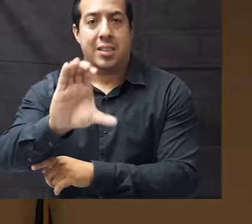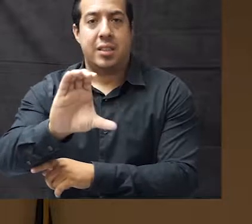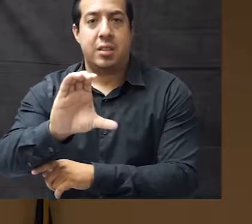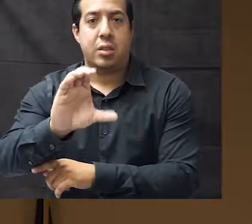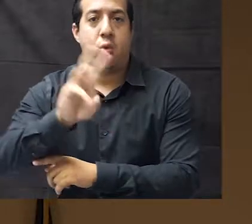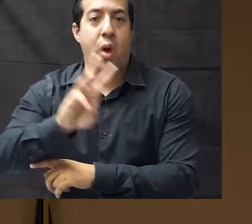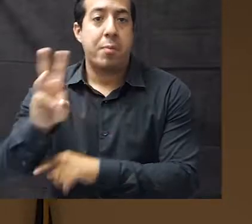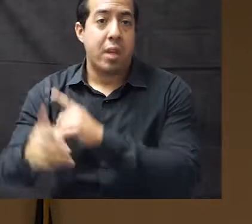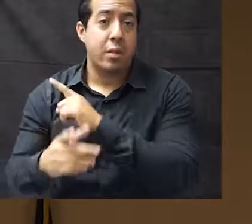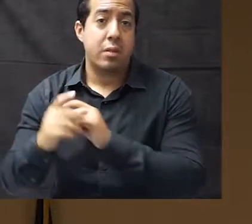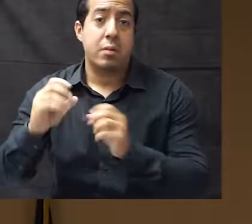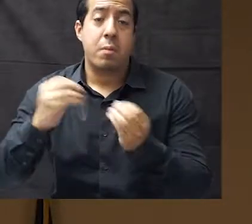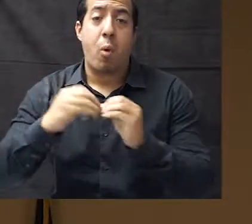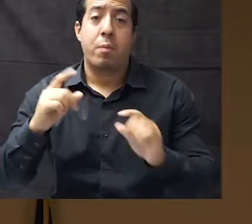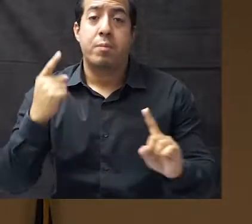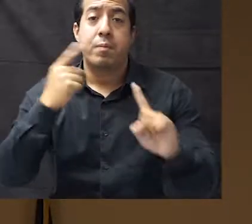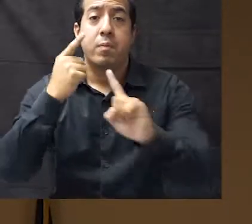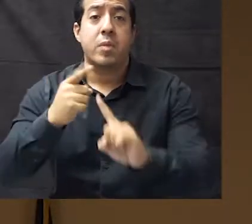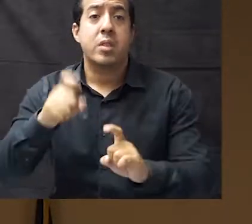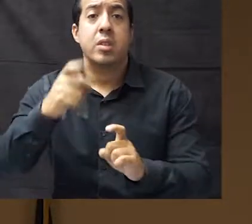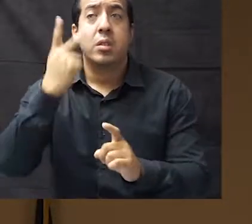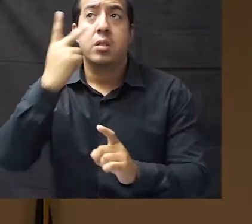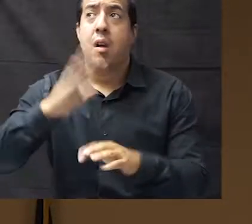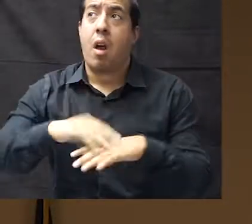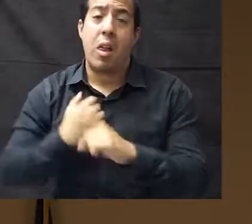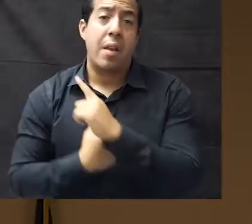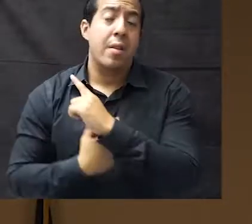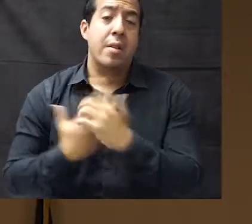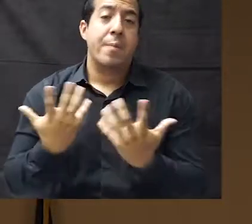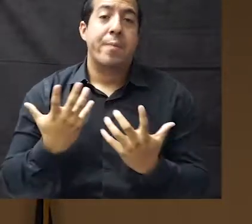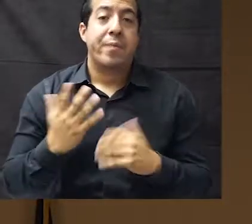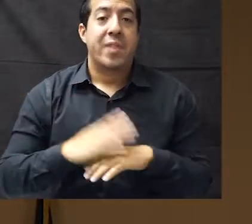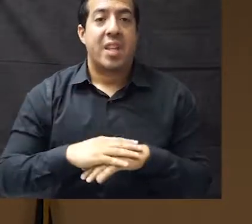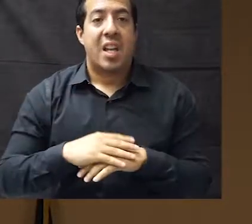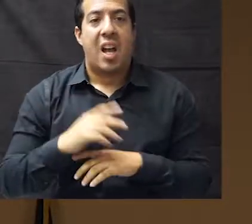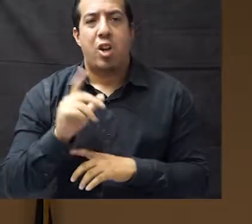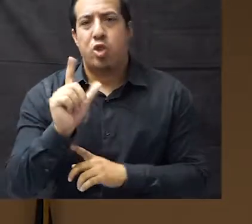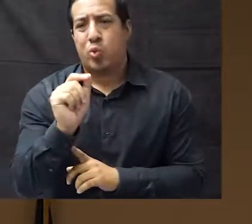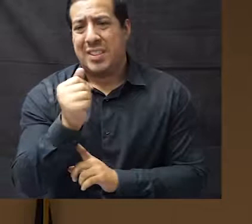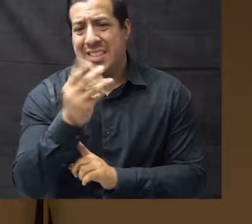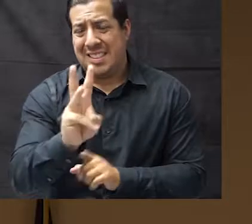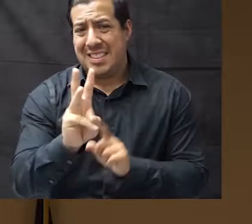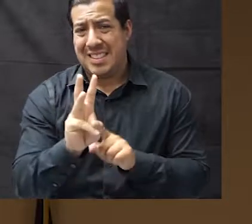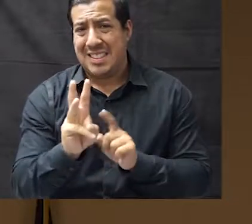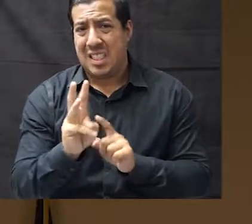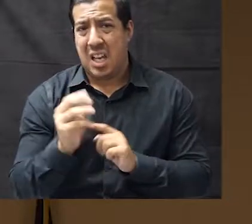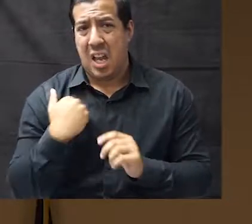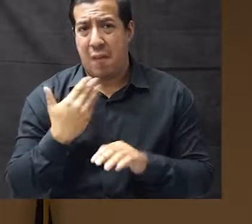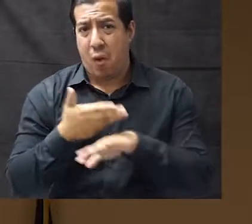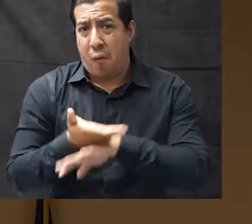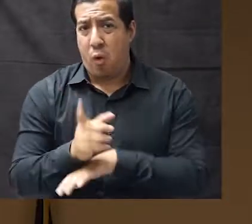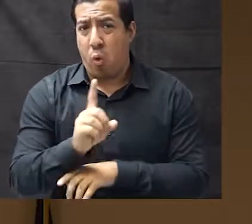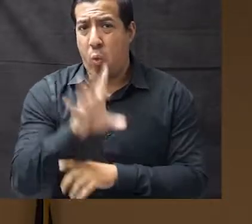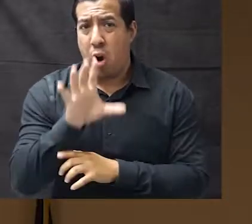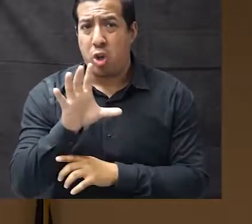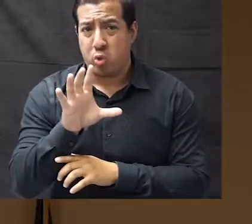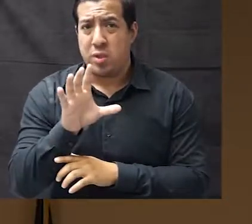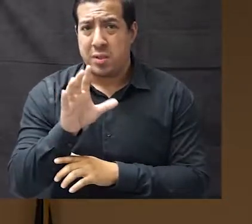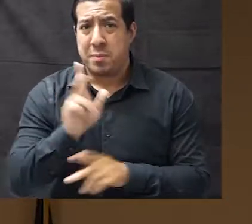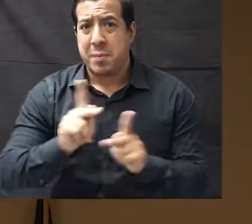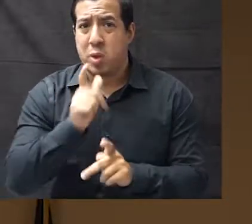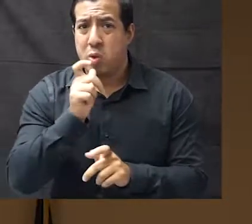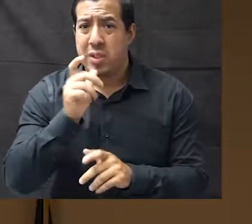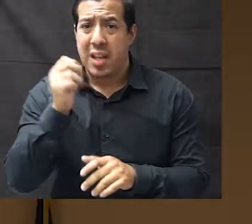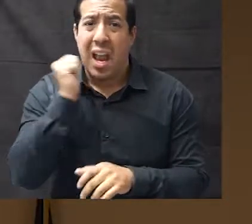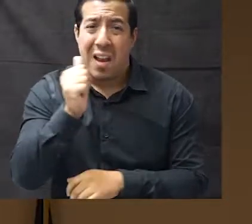website, Center for Disease Control. I think the main things to point out there is that, this is in 2016, we